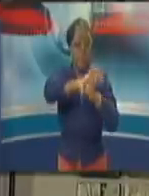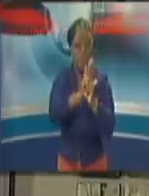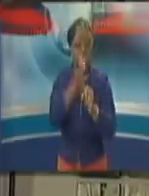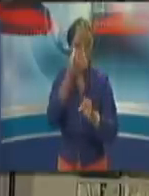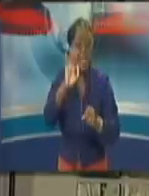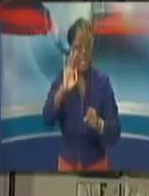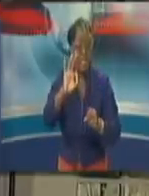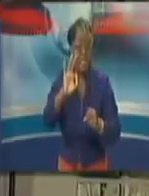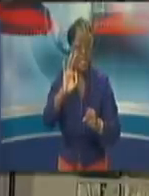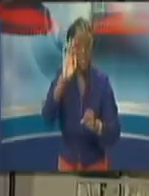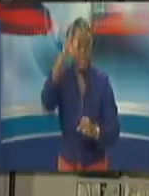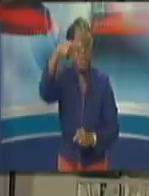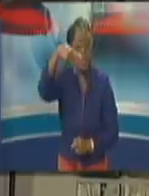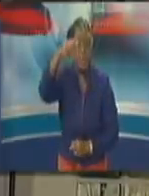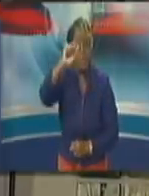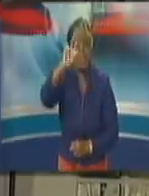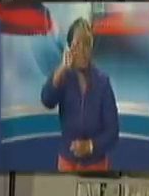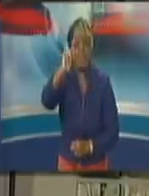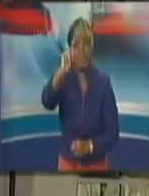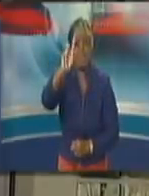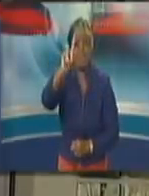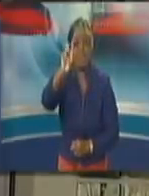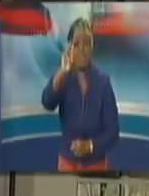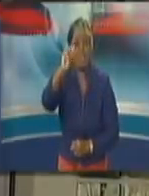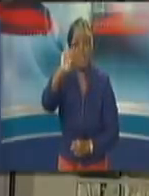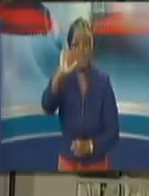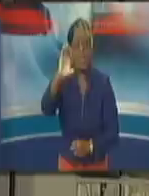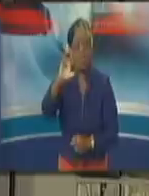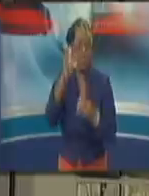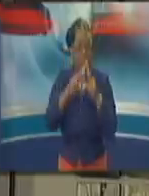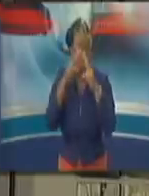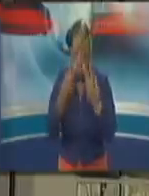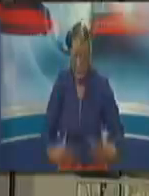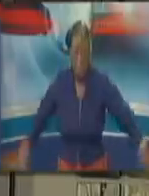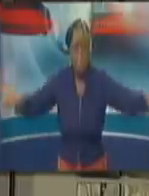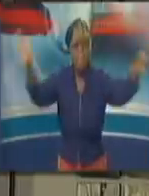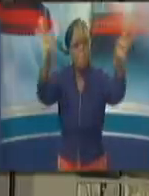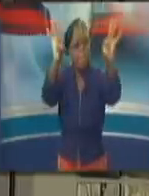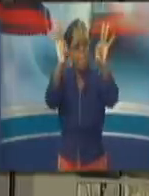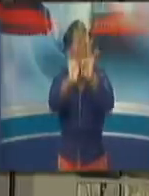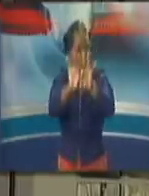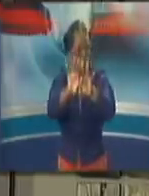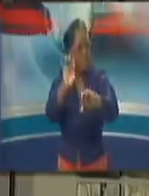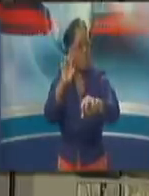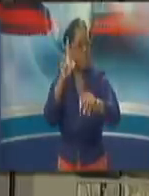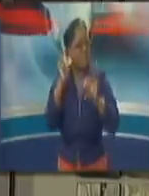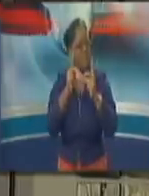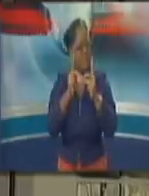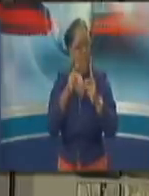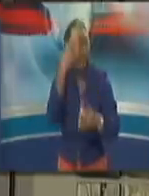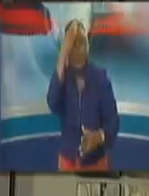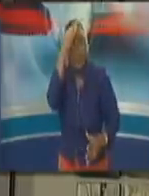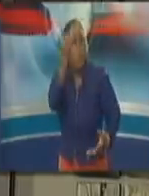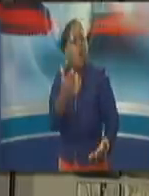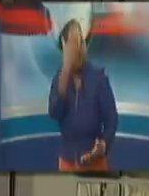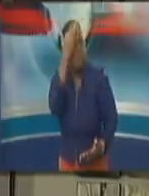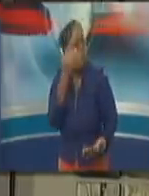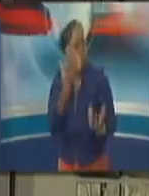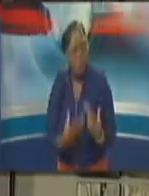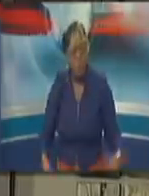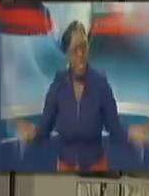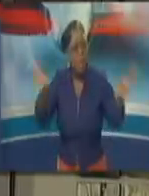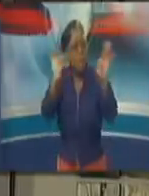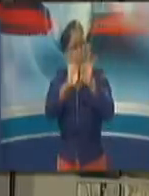was on March the 11th. That's a very important date. Why is that date so important to us in Trinidad and